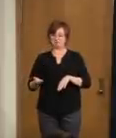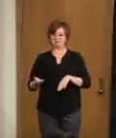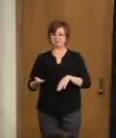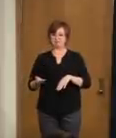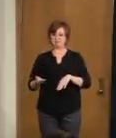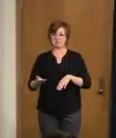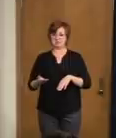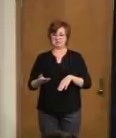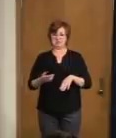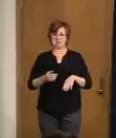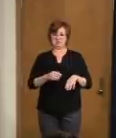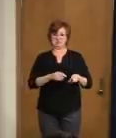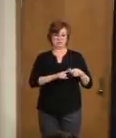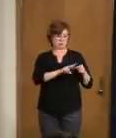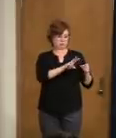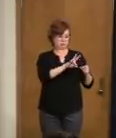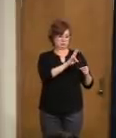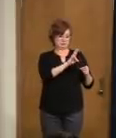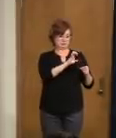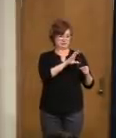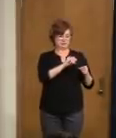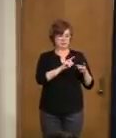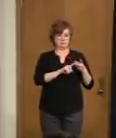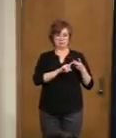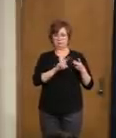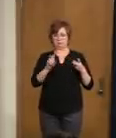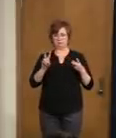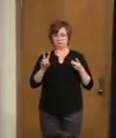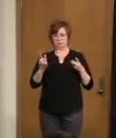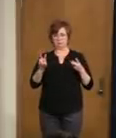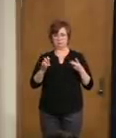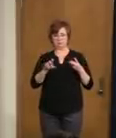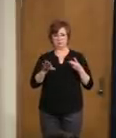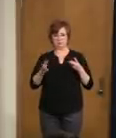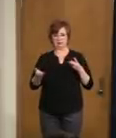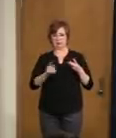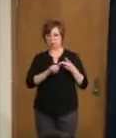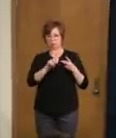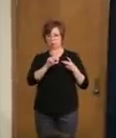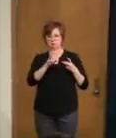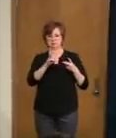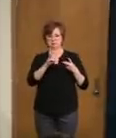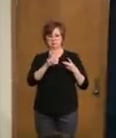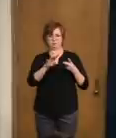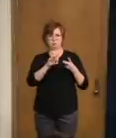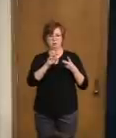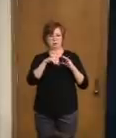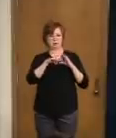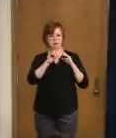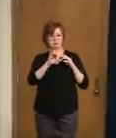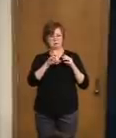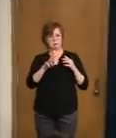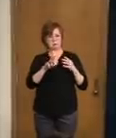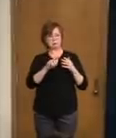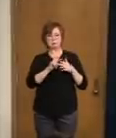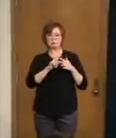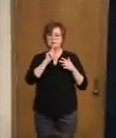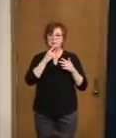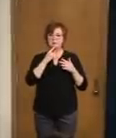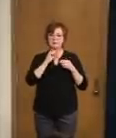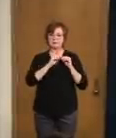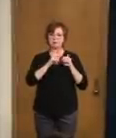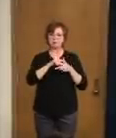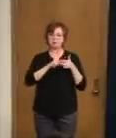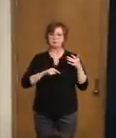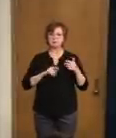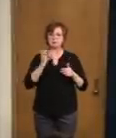minor event by any stretch of the imagination. We have had significant hospitalizations in hospital and ICU and deaths, and